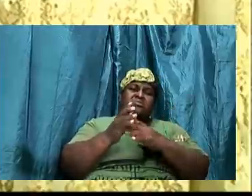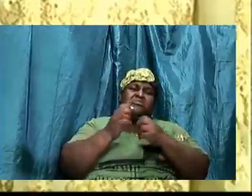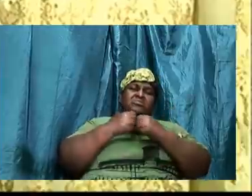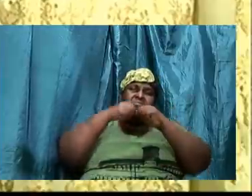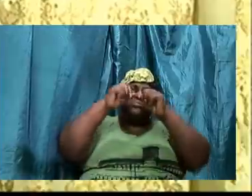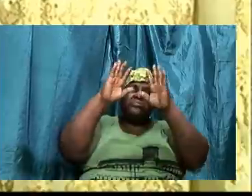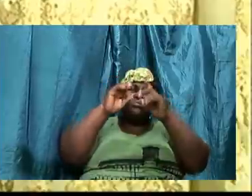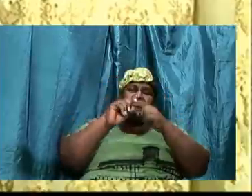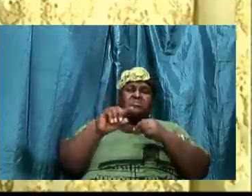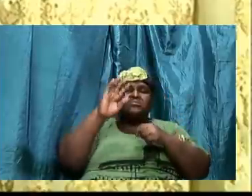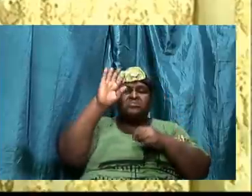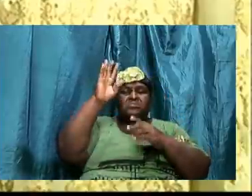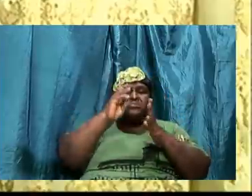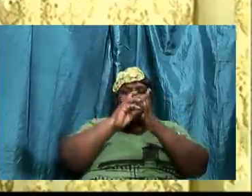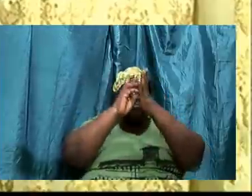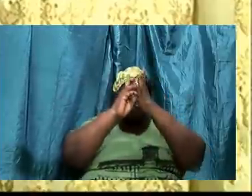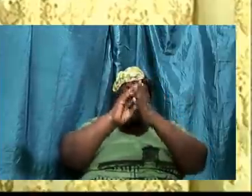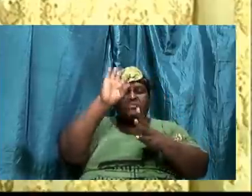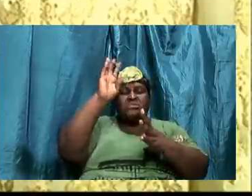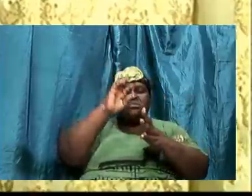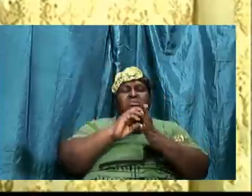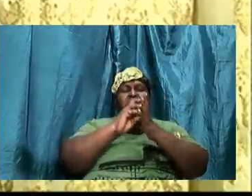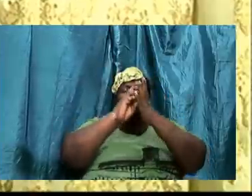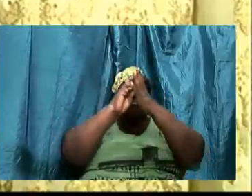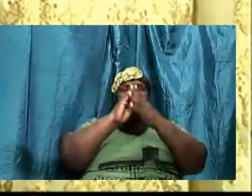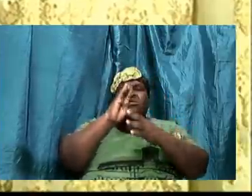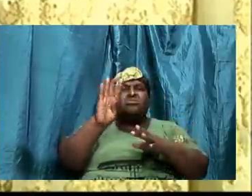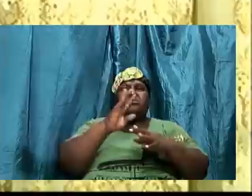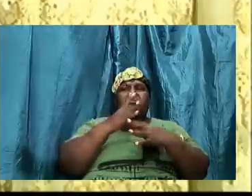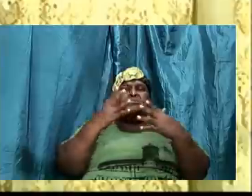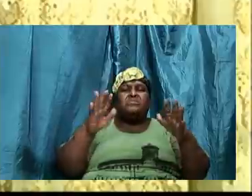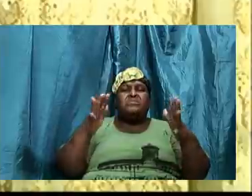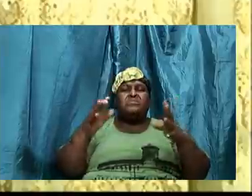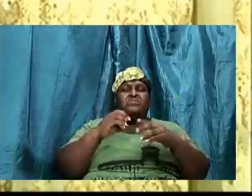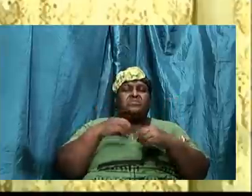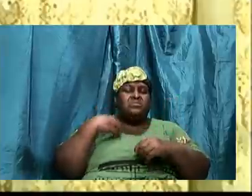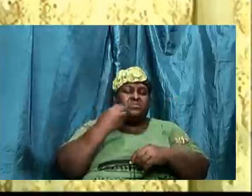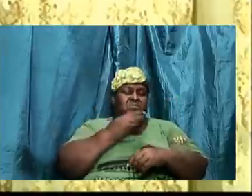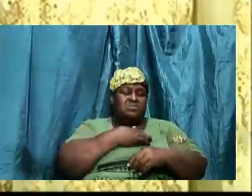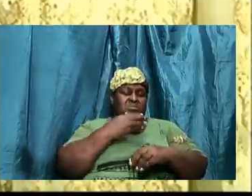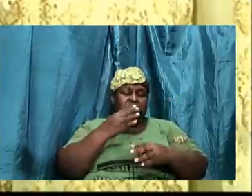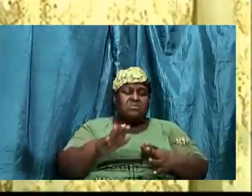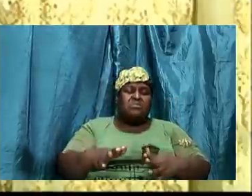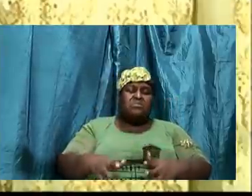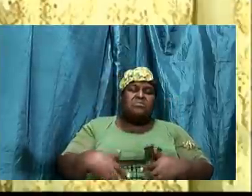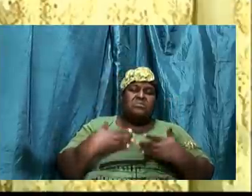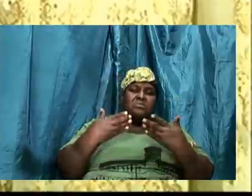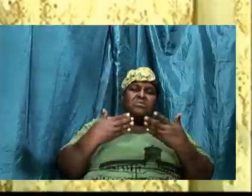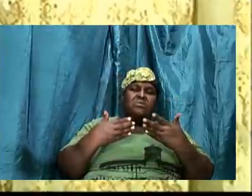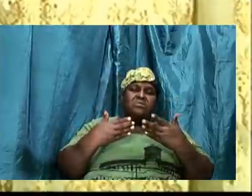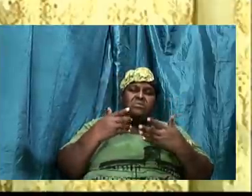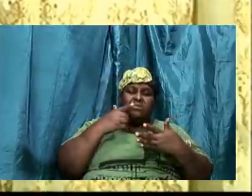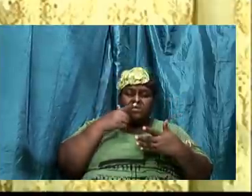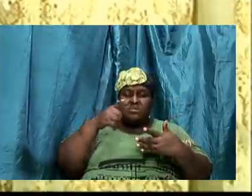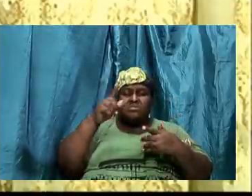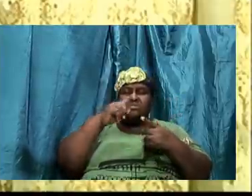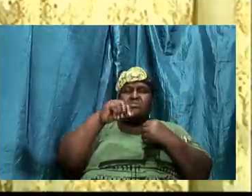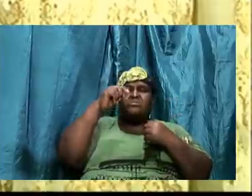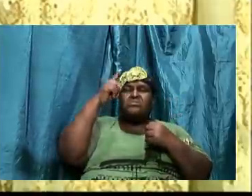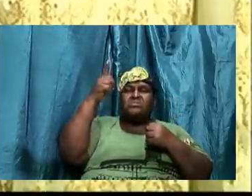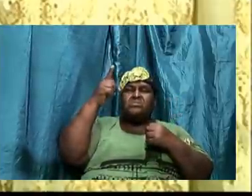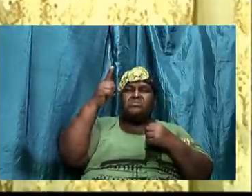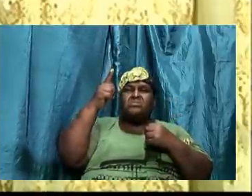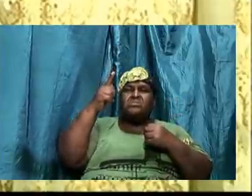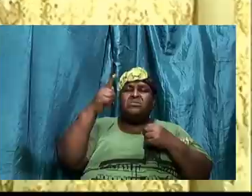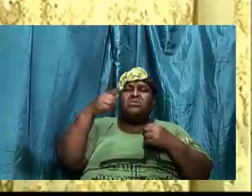will and that your will be accomplished in our lives. As we look to you, as we proceed in this lesson tonight, we ask